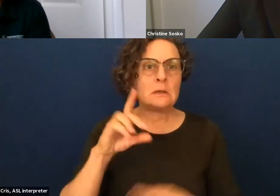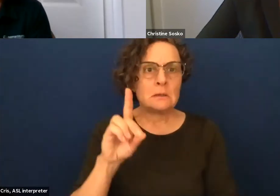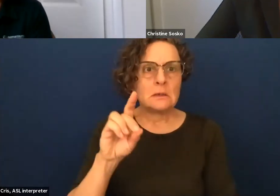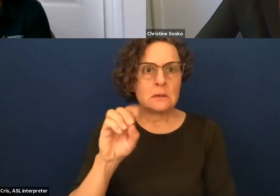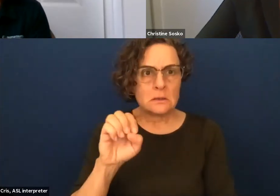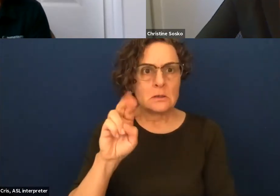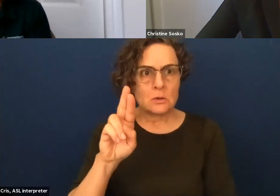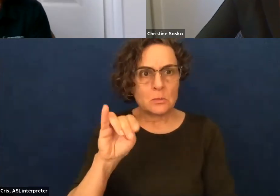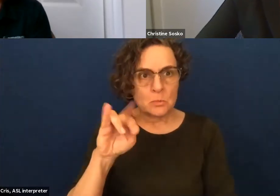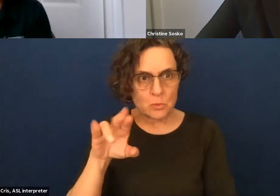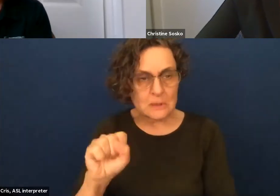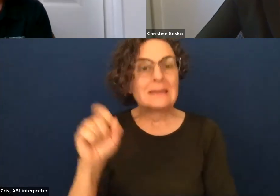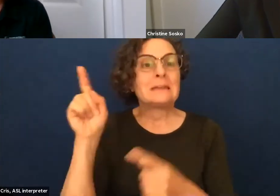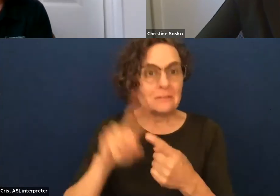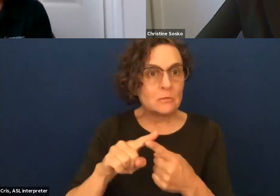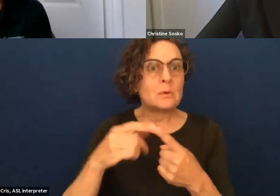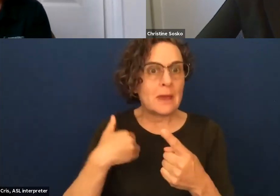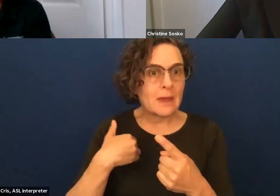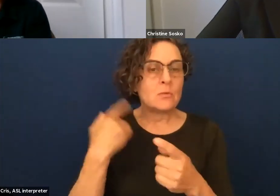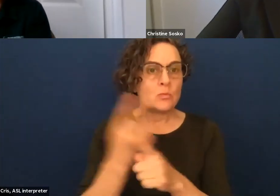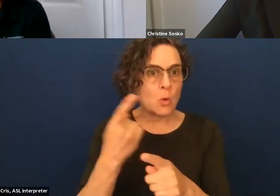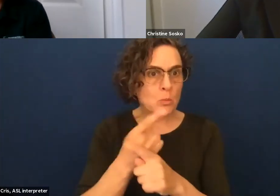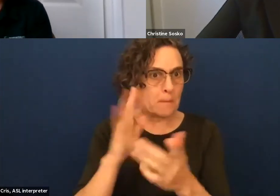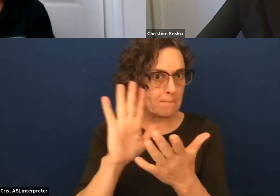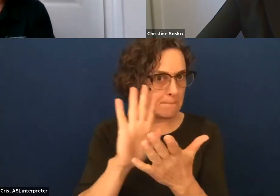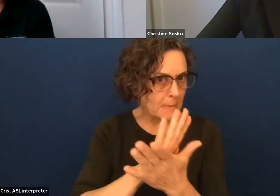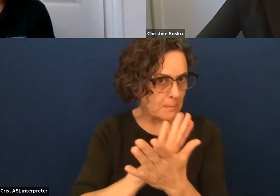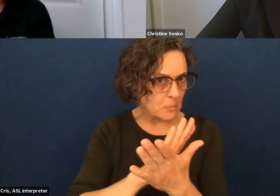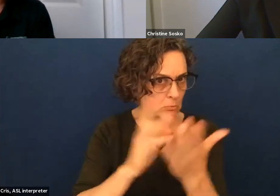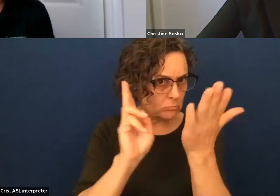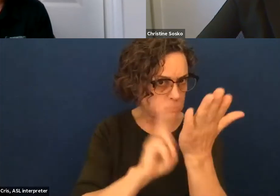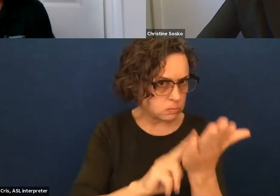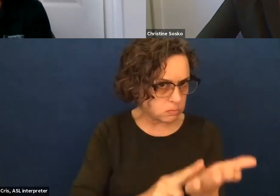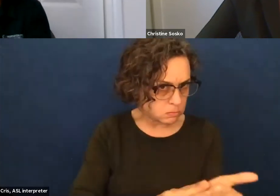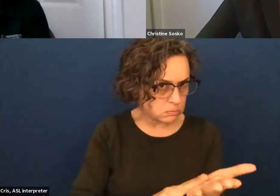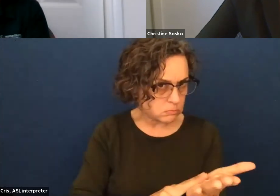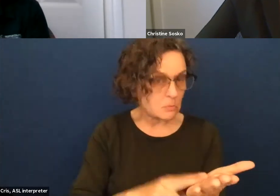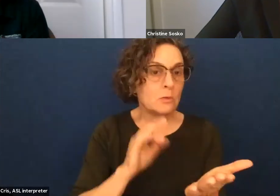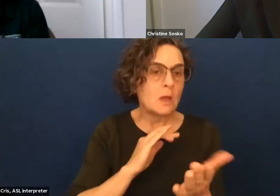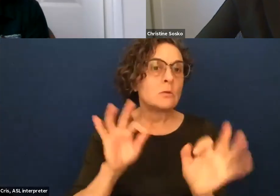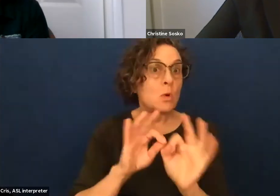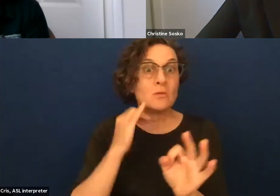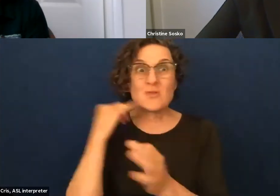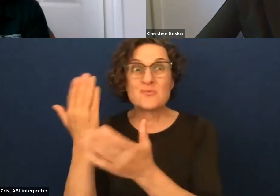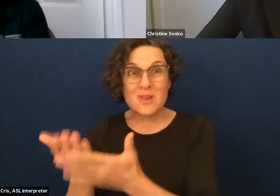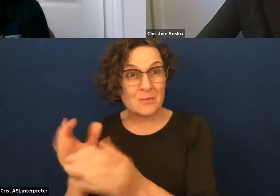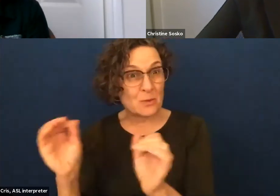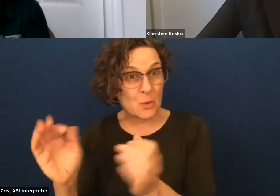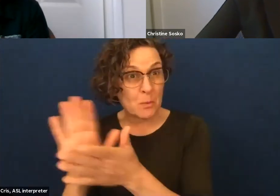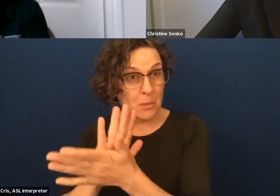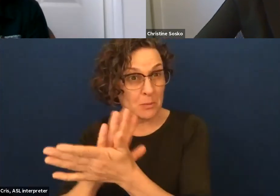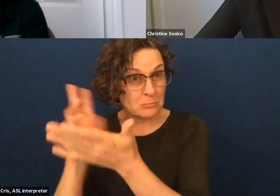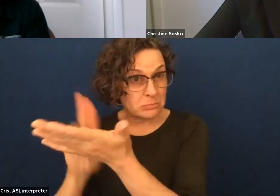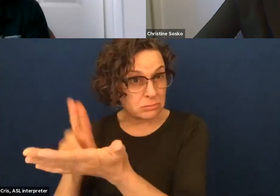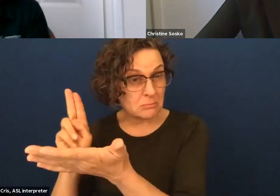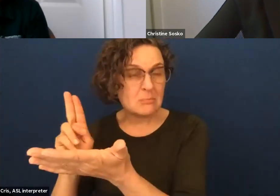to the landfill and have it turned around. And then I think the other thing that Tiffany mentioned